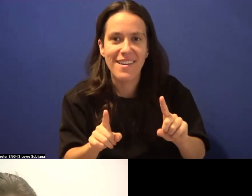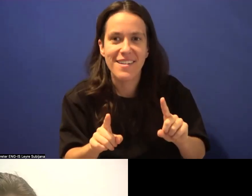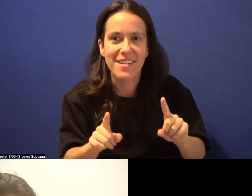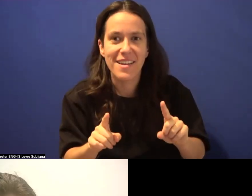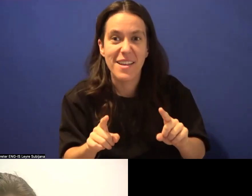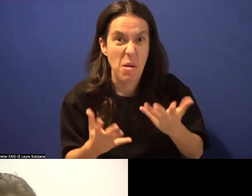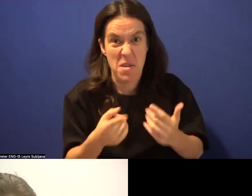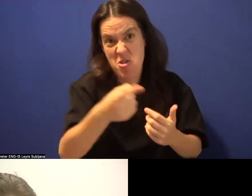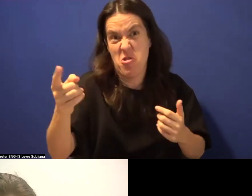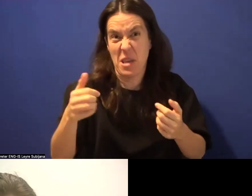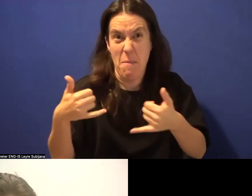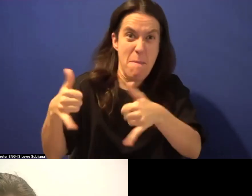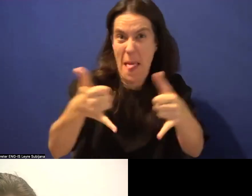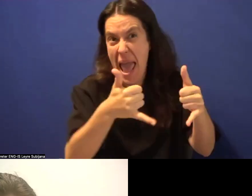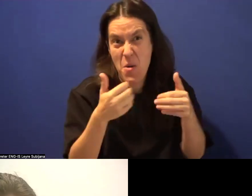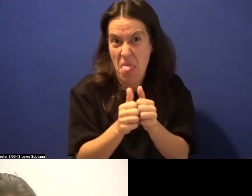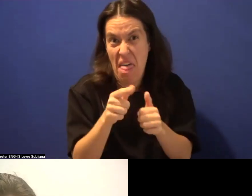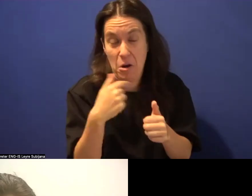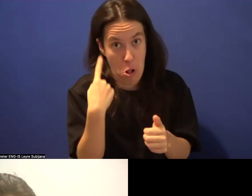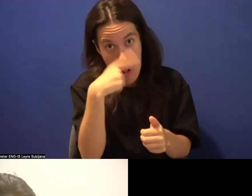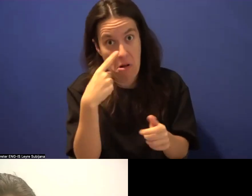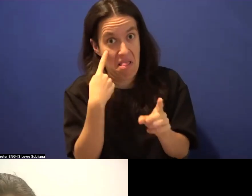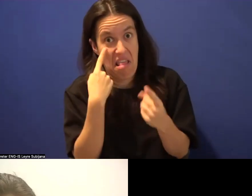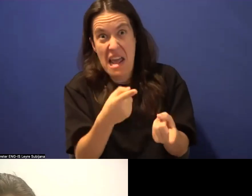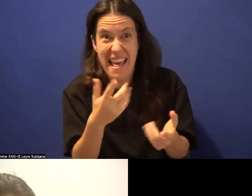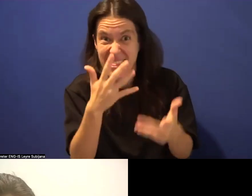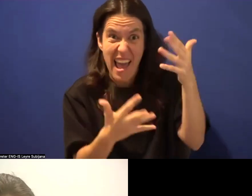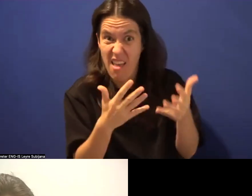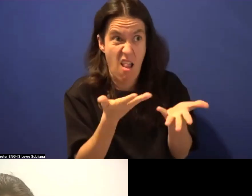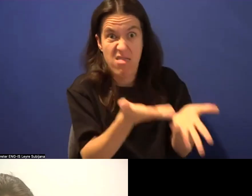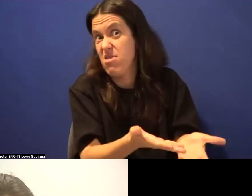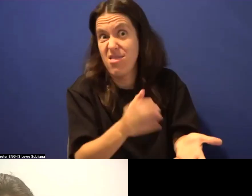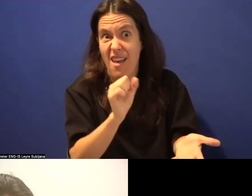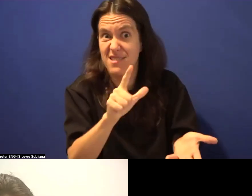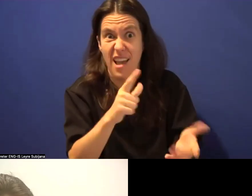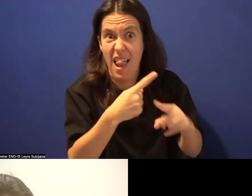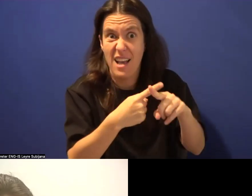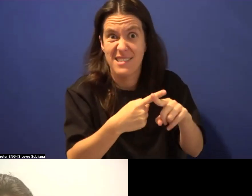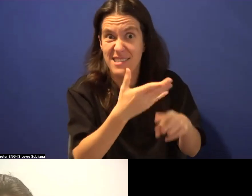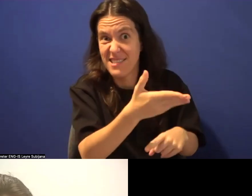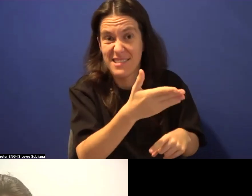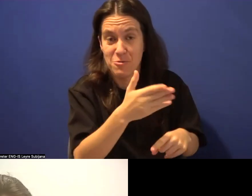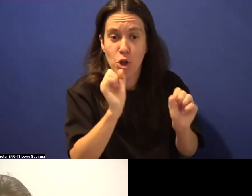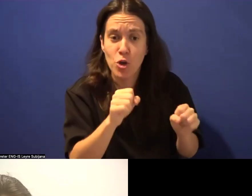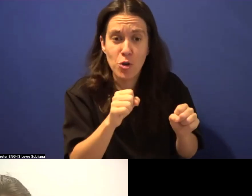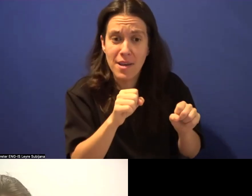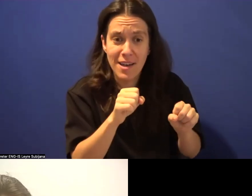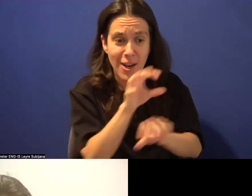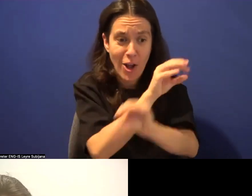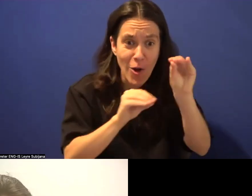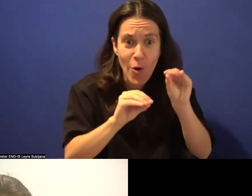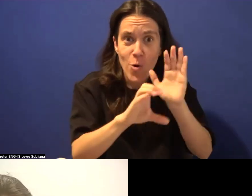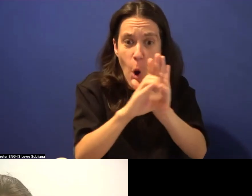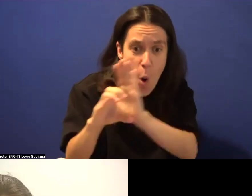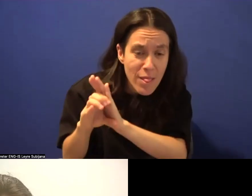play around with, and you could look at it, right? Because all of that data is there in ASLX, and you however you want to code, location, hand shape, and